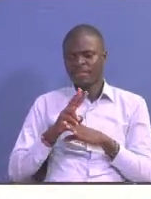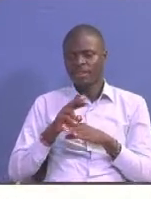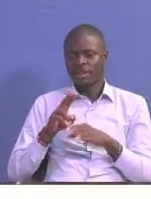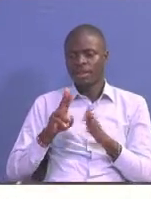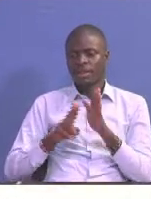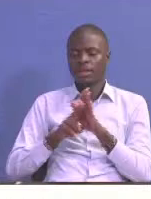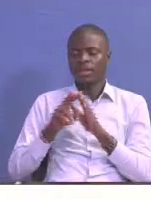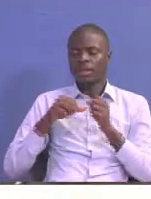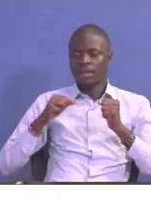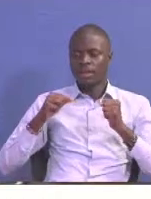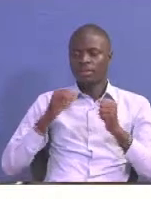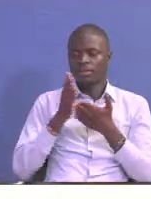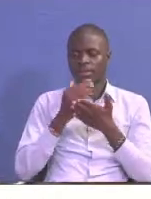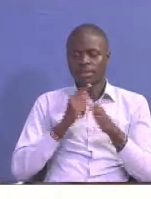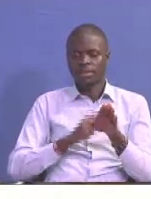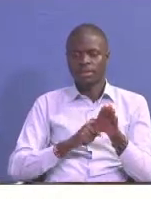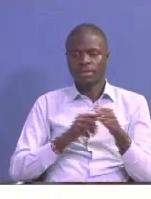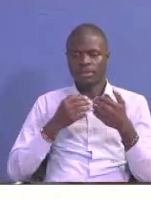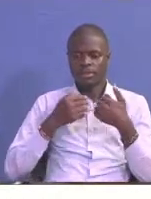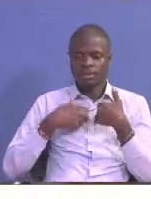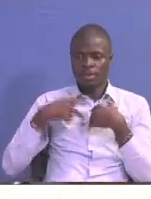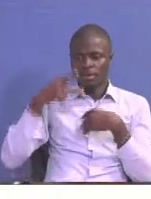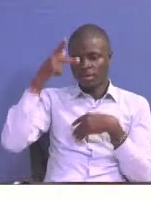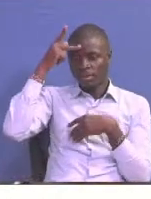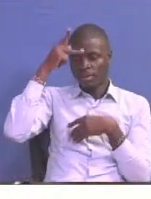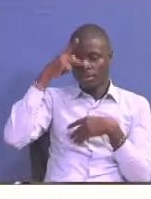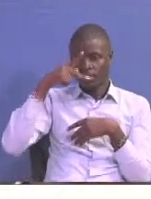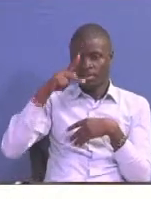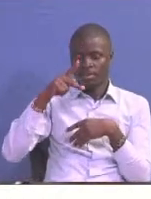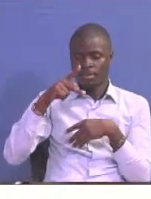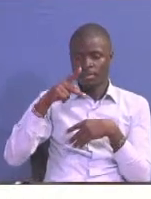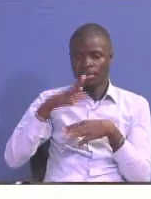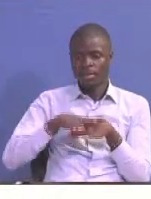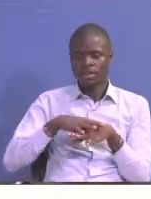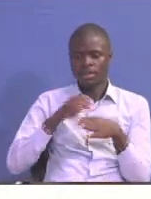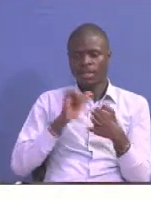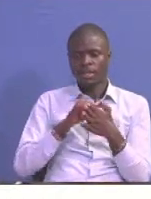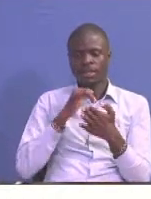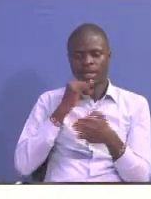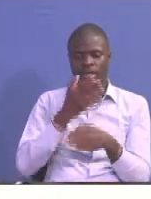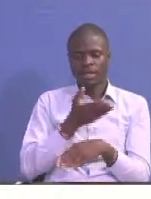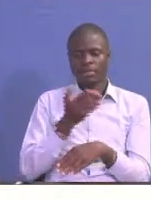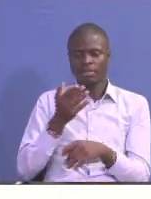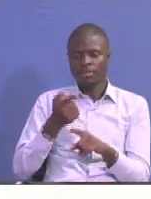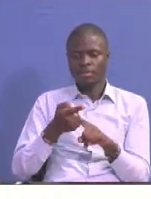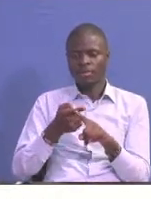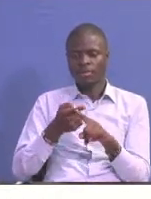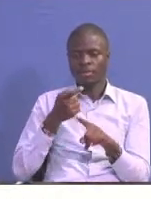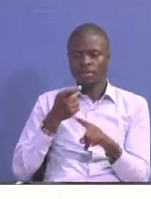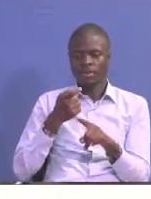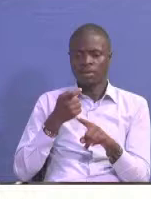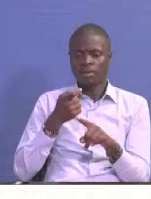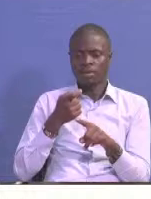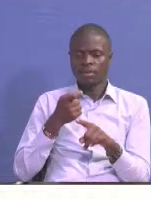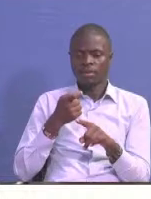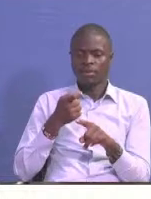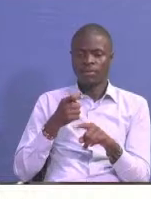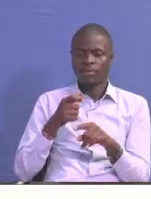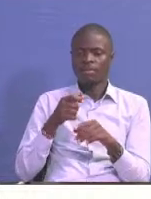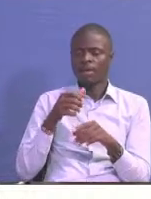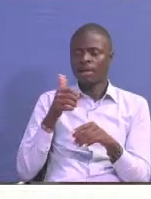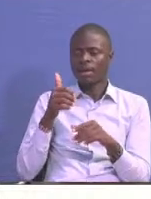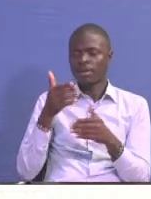policies which are borrowed from best practices and they are implanted. Sometimes